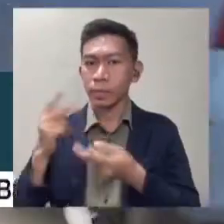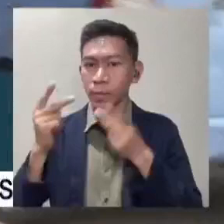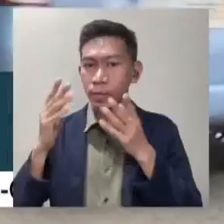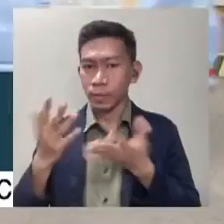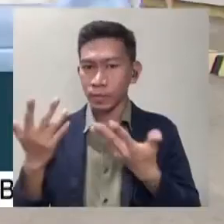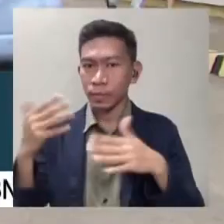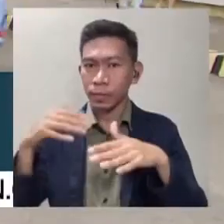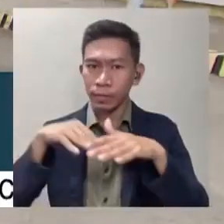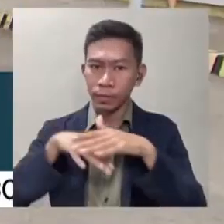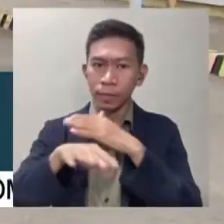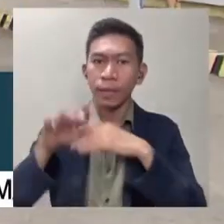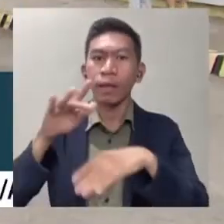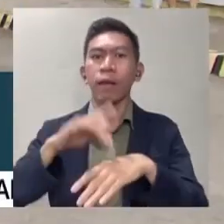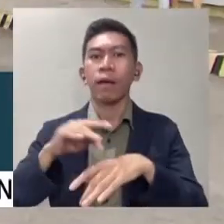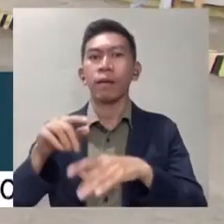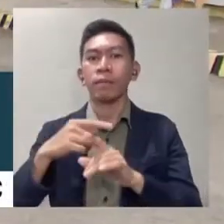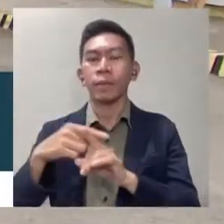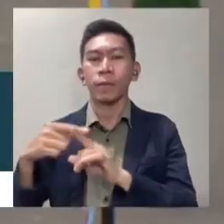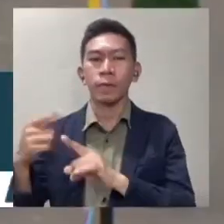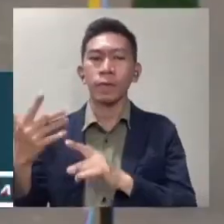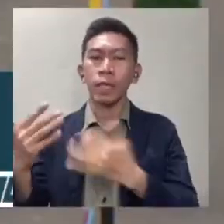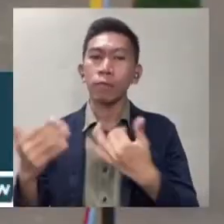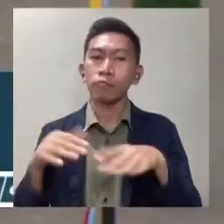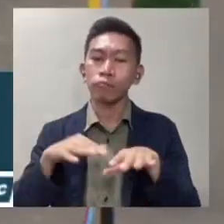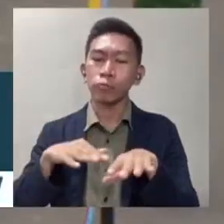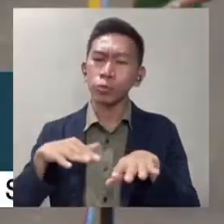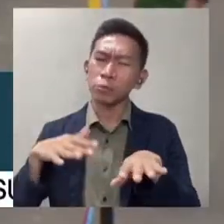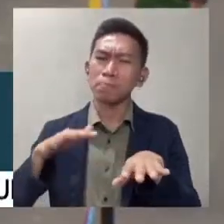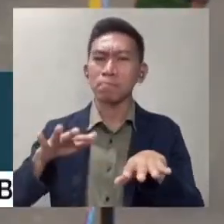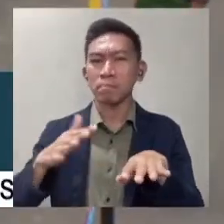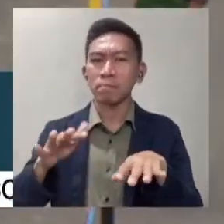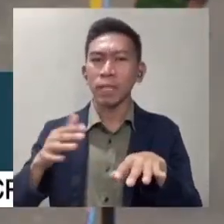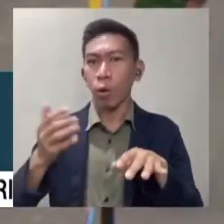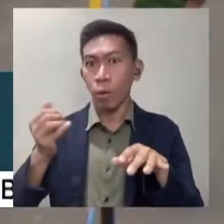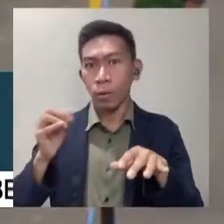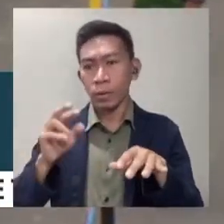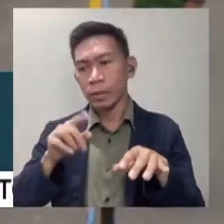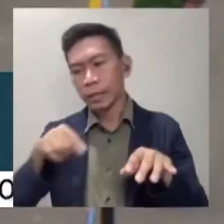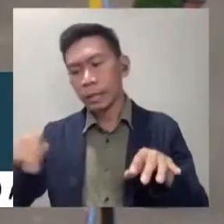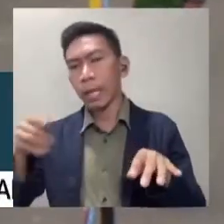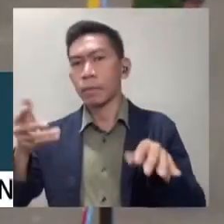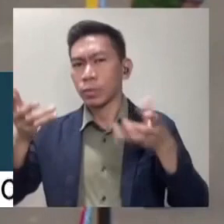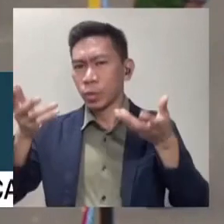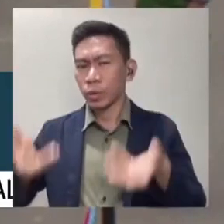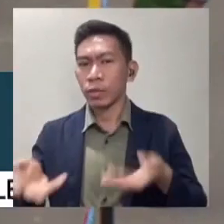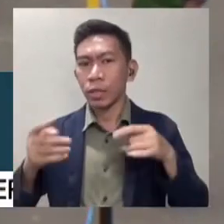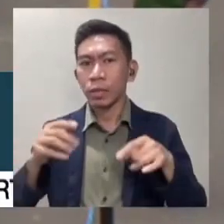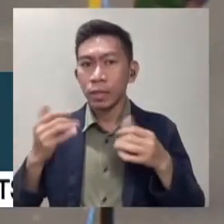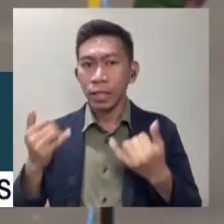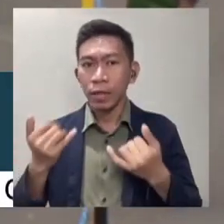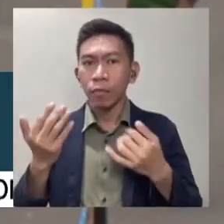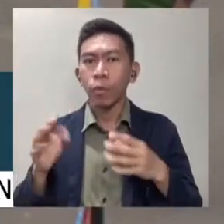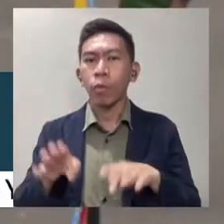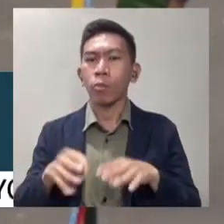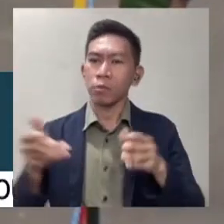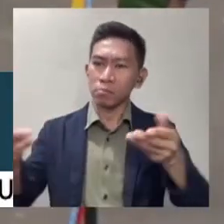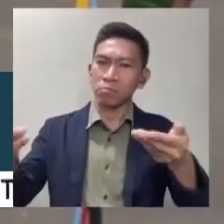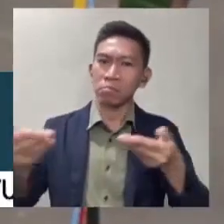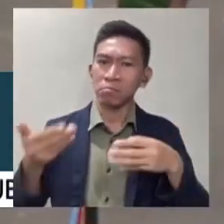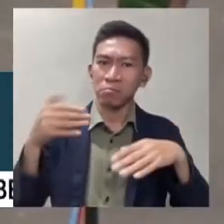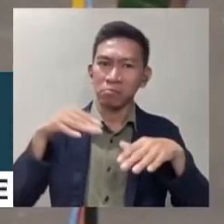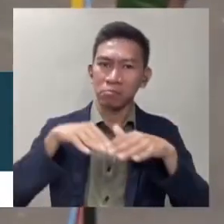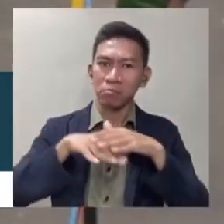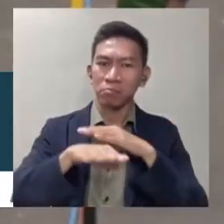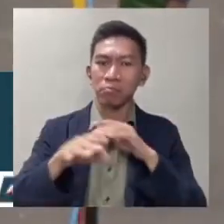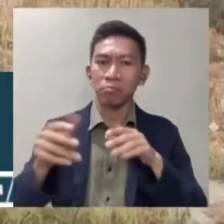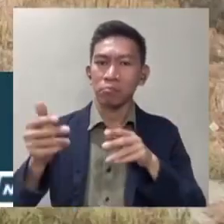Memorial Park. Flow of traffic is moderate to heavy inside the cemetery as it is open for vehicles. There are parking